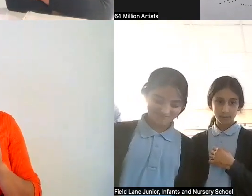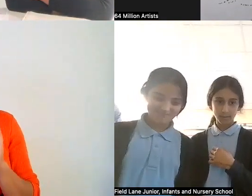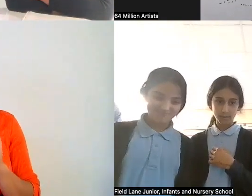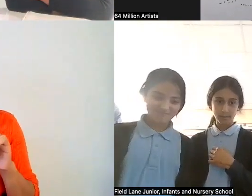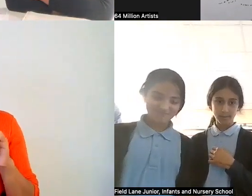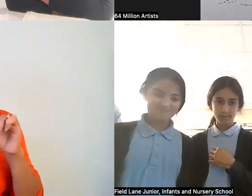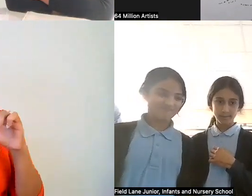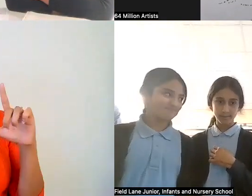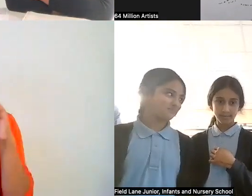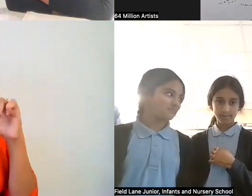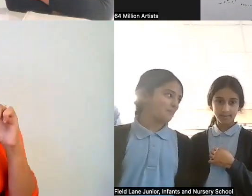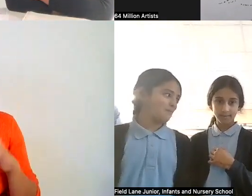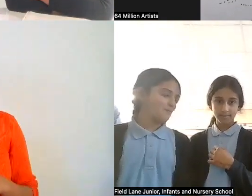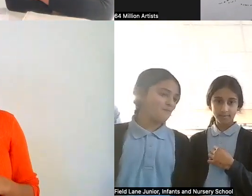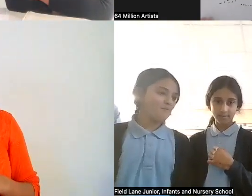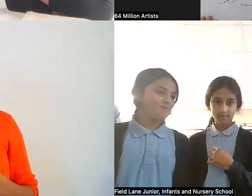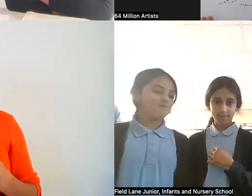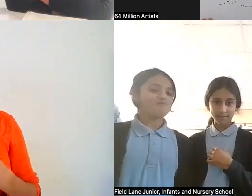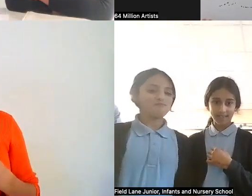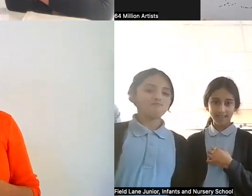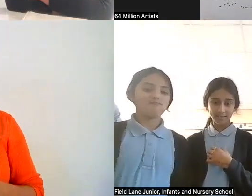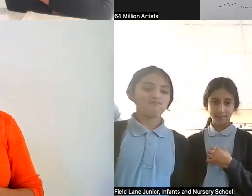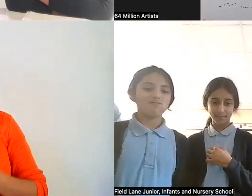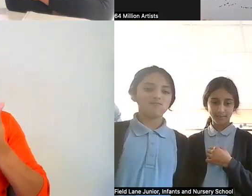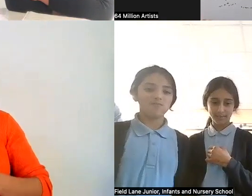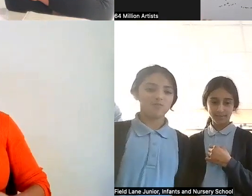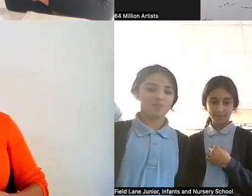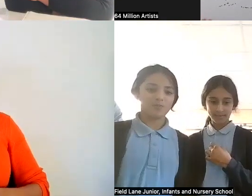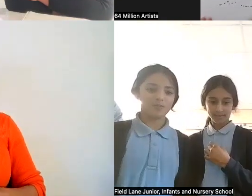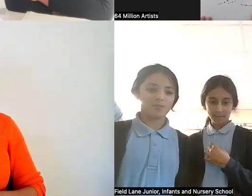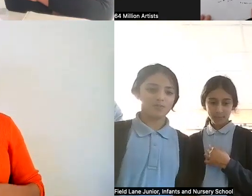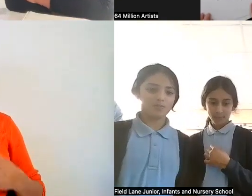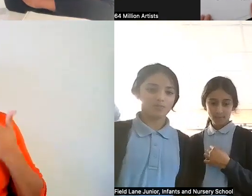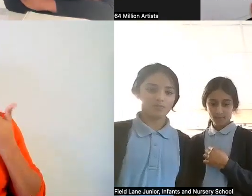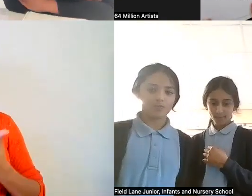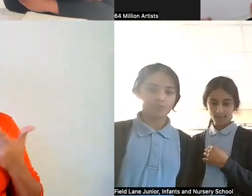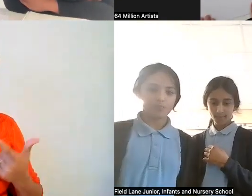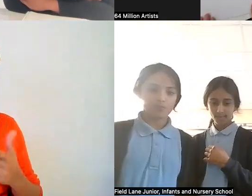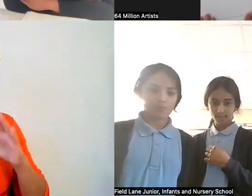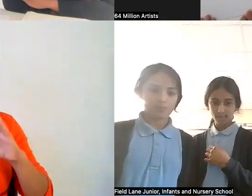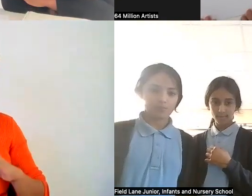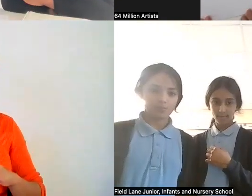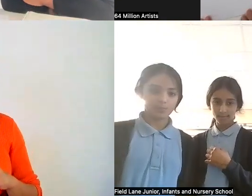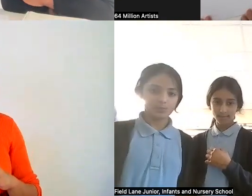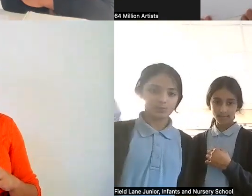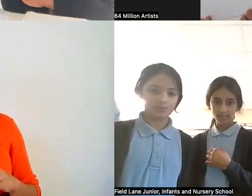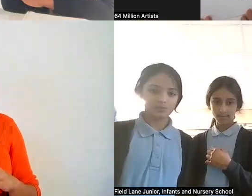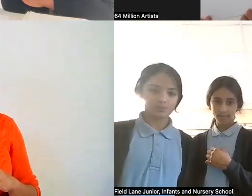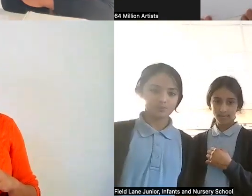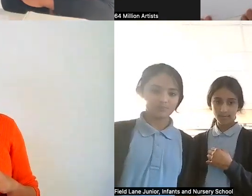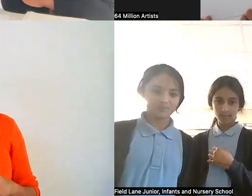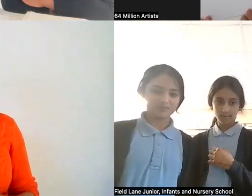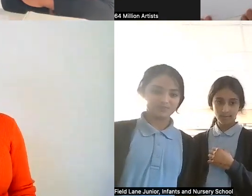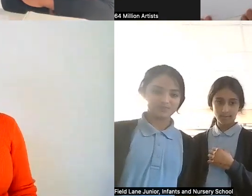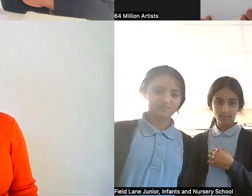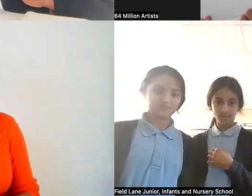little things going on around you. That's wonderful. Yes. That is so good. Thank you guys so much for sharing. And I want you to know 200 people listened to